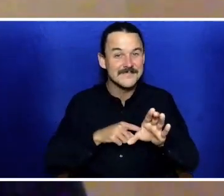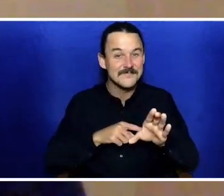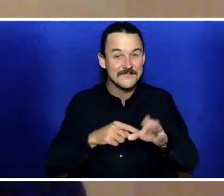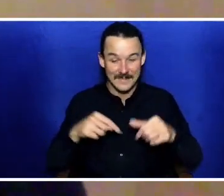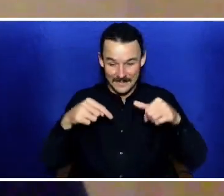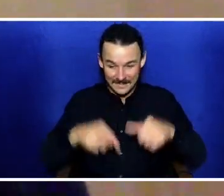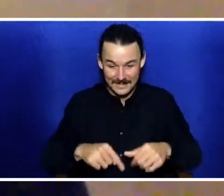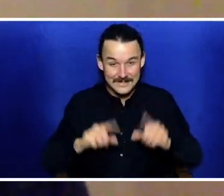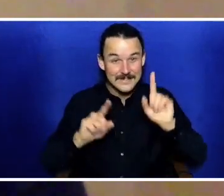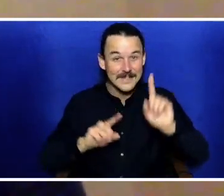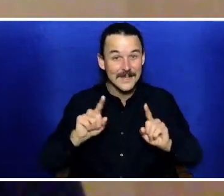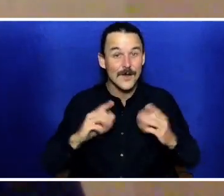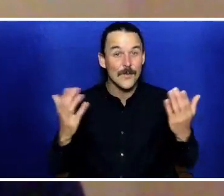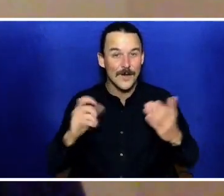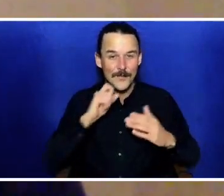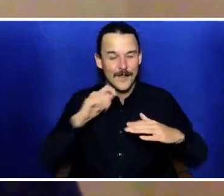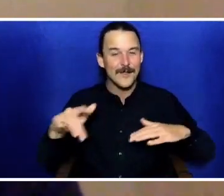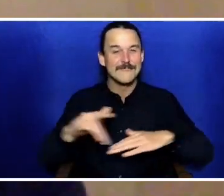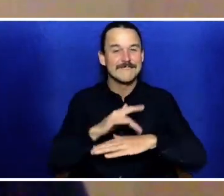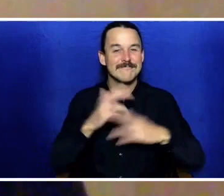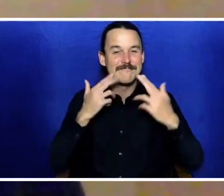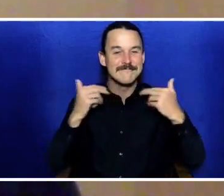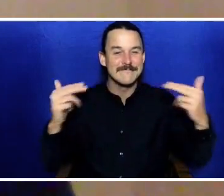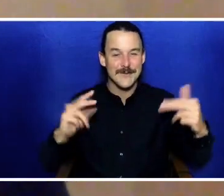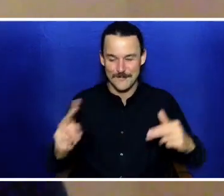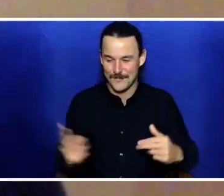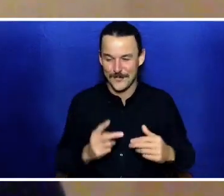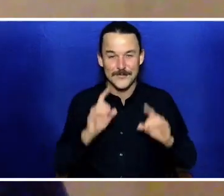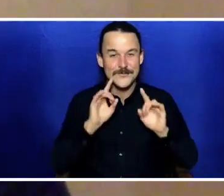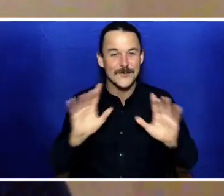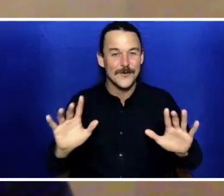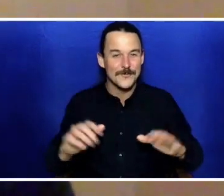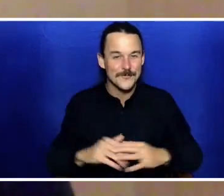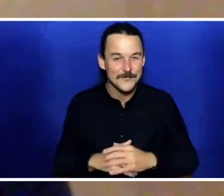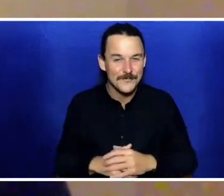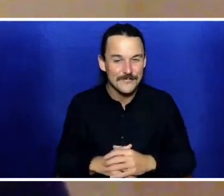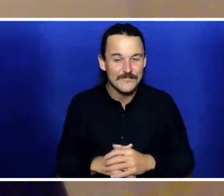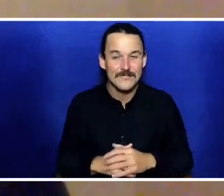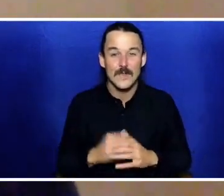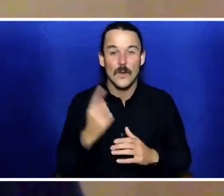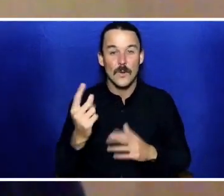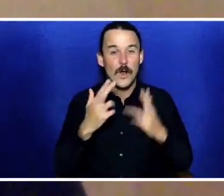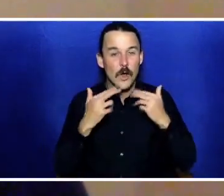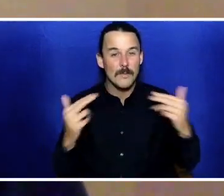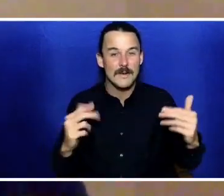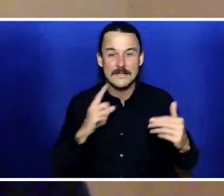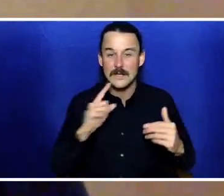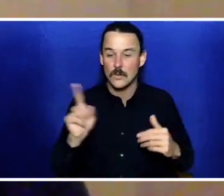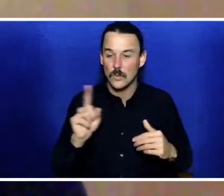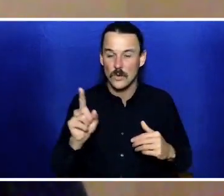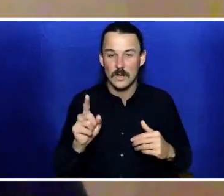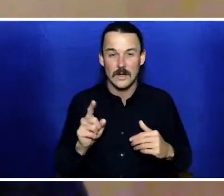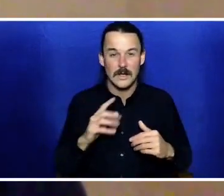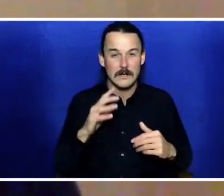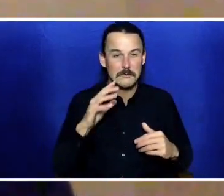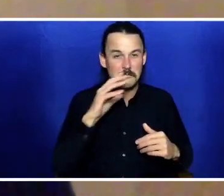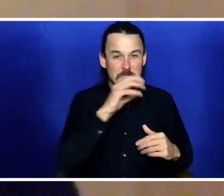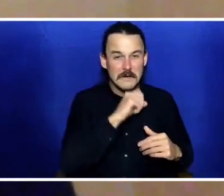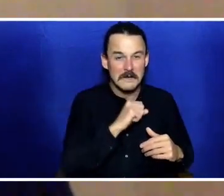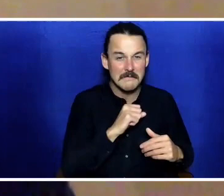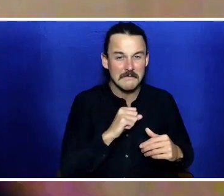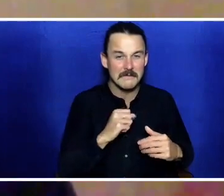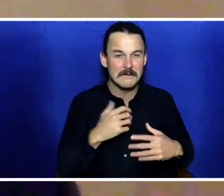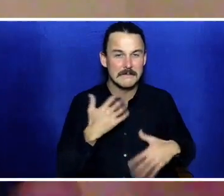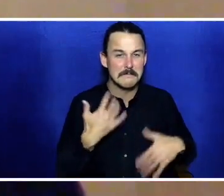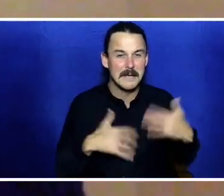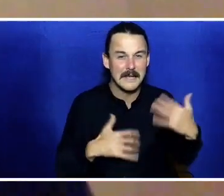staged. There's a phrase in one of the operas about a new thing being born from grief's dark ache. That is